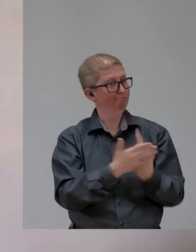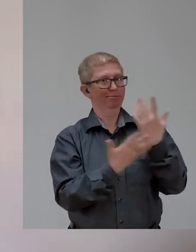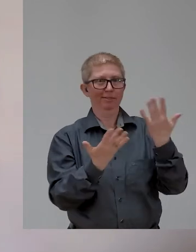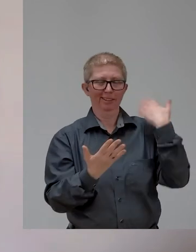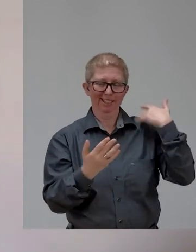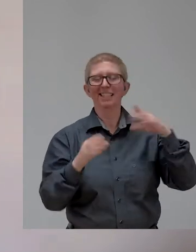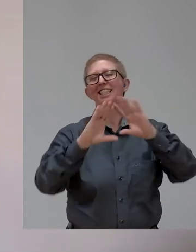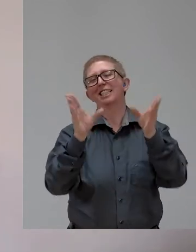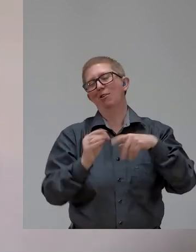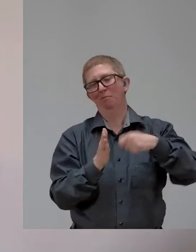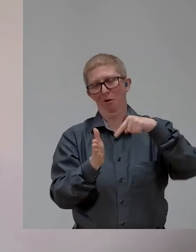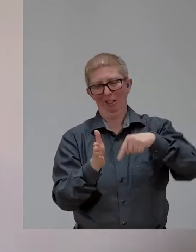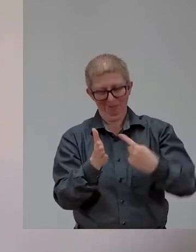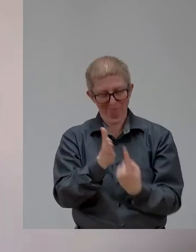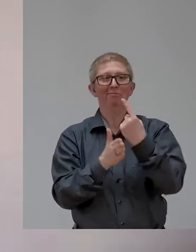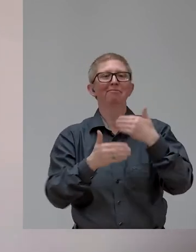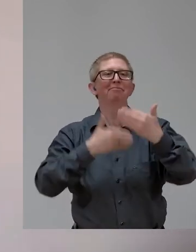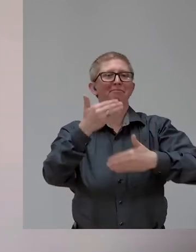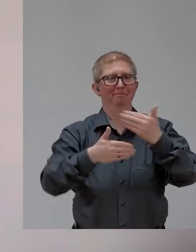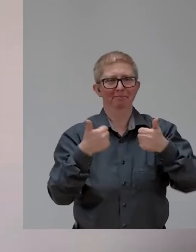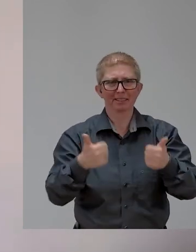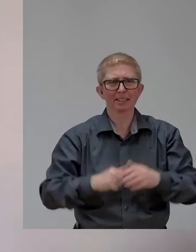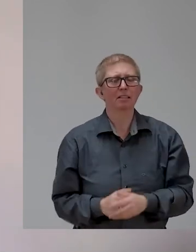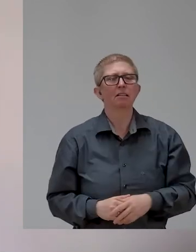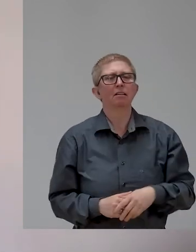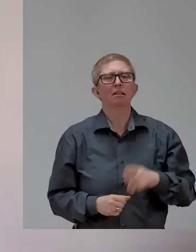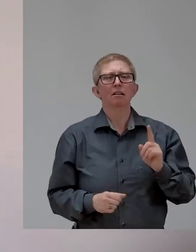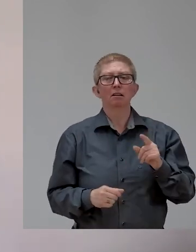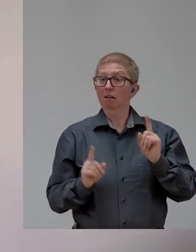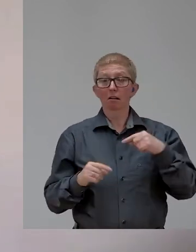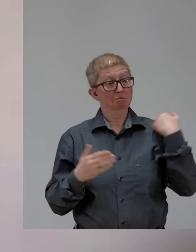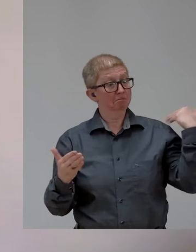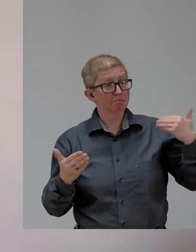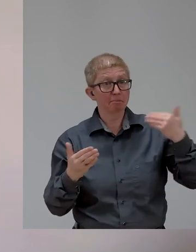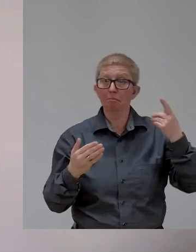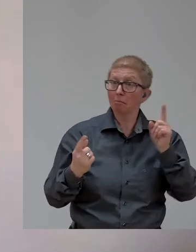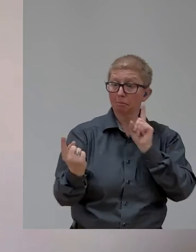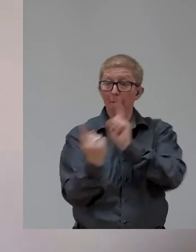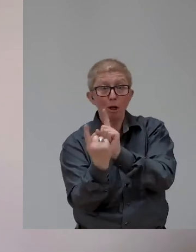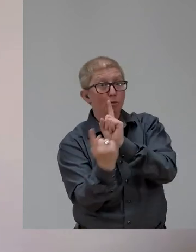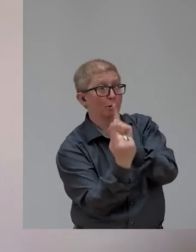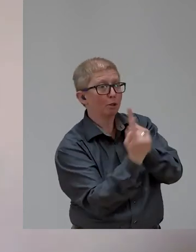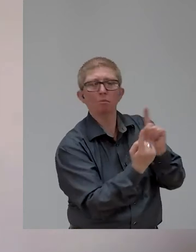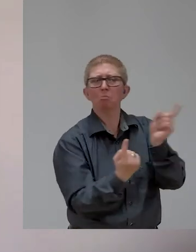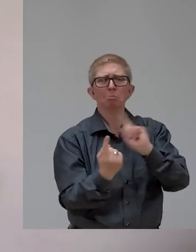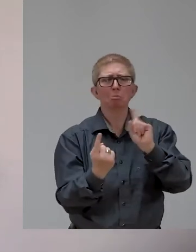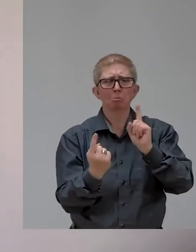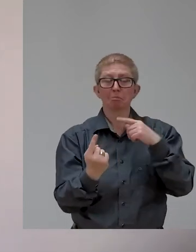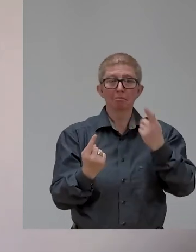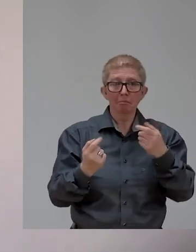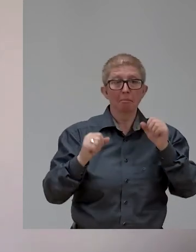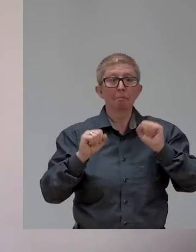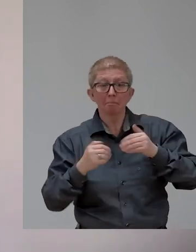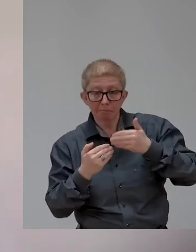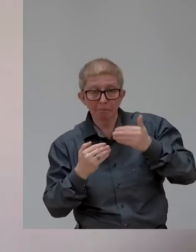necessarily people we met directly at Zero Project. It was people we met at Zero Project who had friends, who